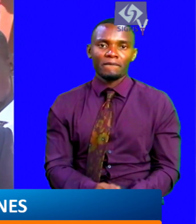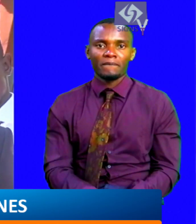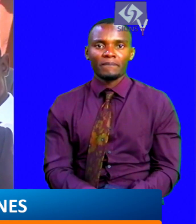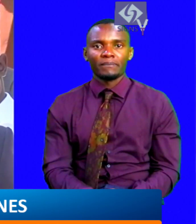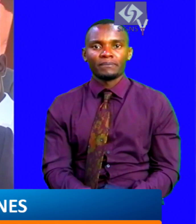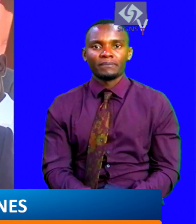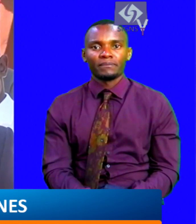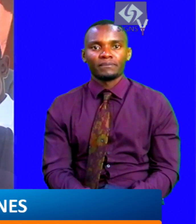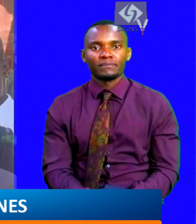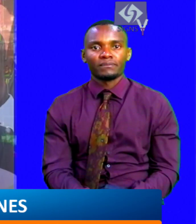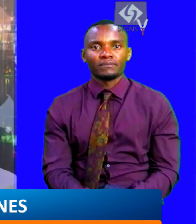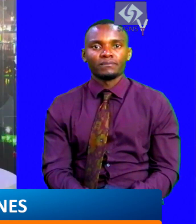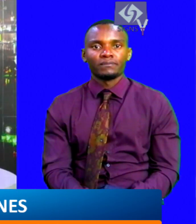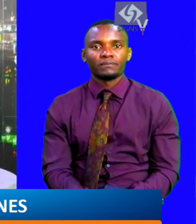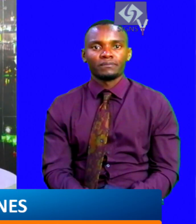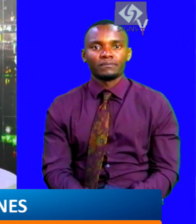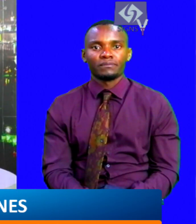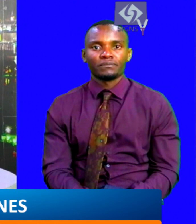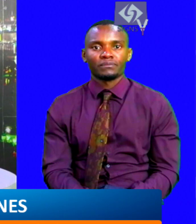zilizotumiwa kuwashika,